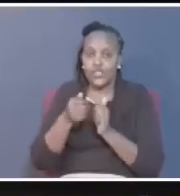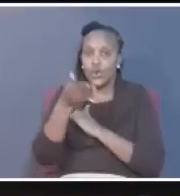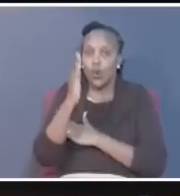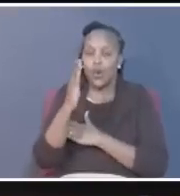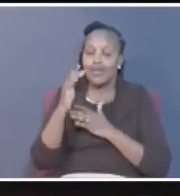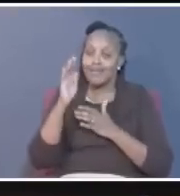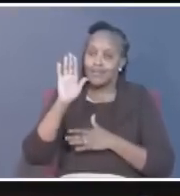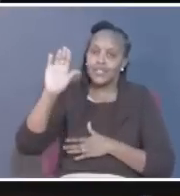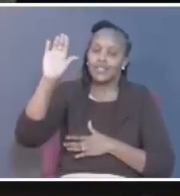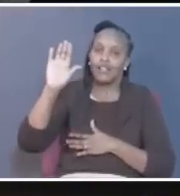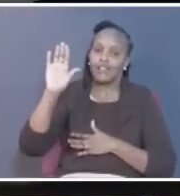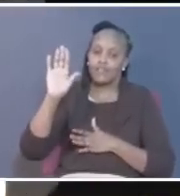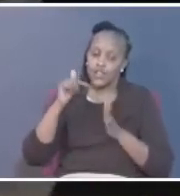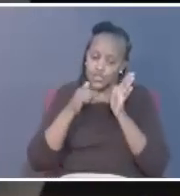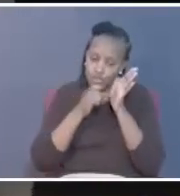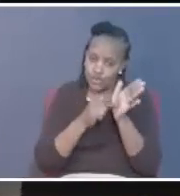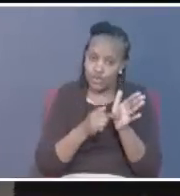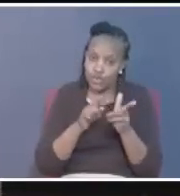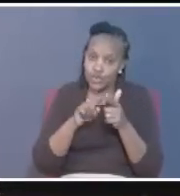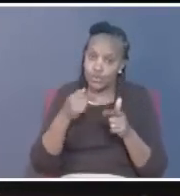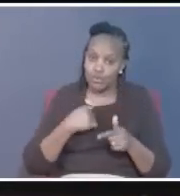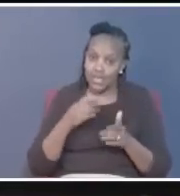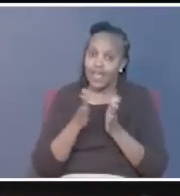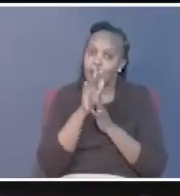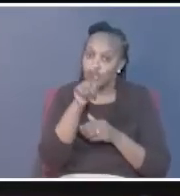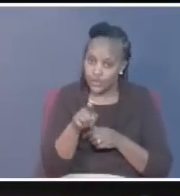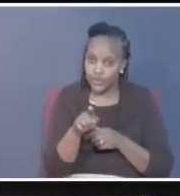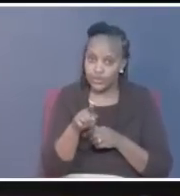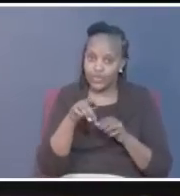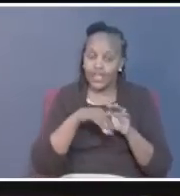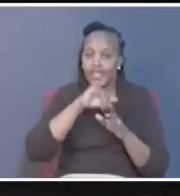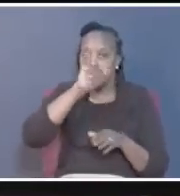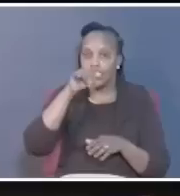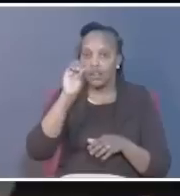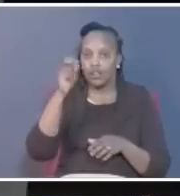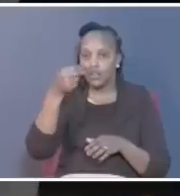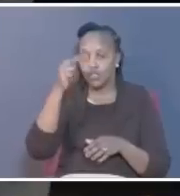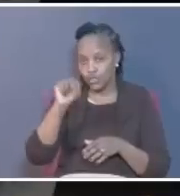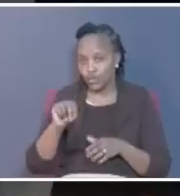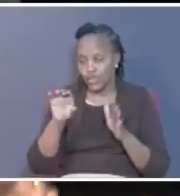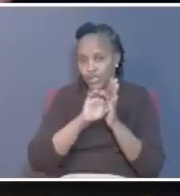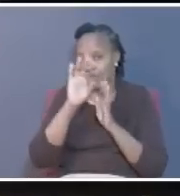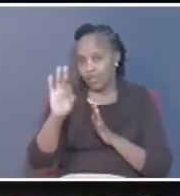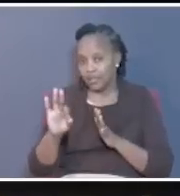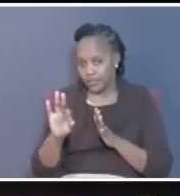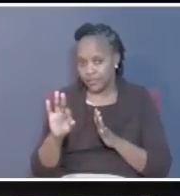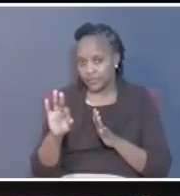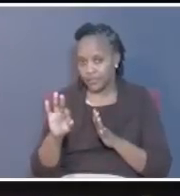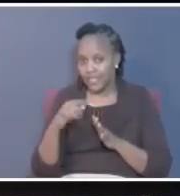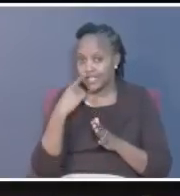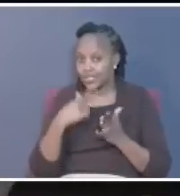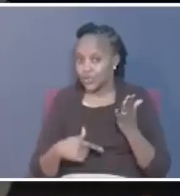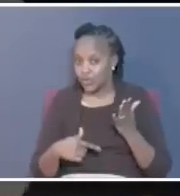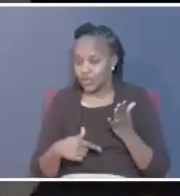and continues to express to you and I. John chapter 3 verse 16 tells us this. For God